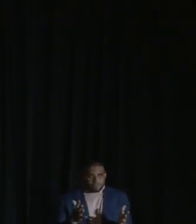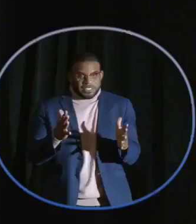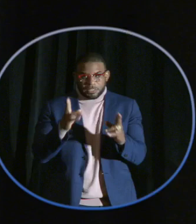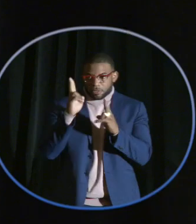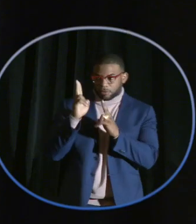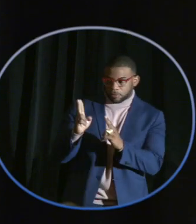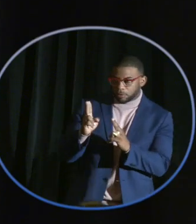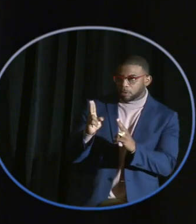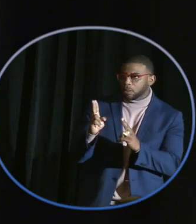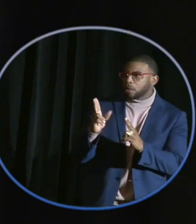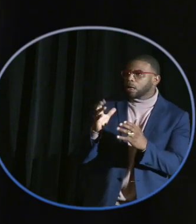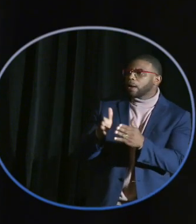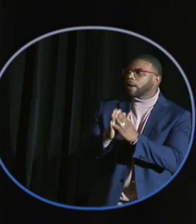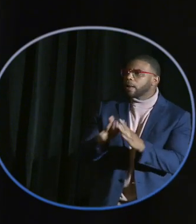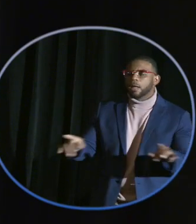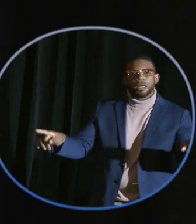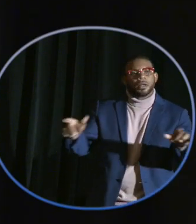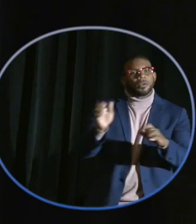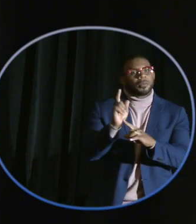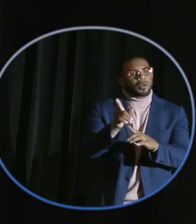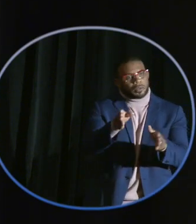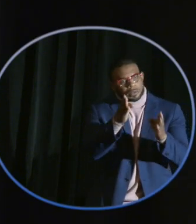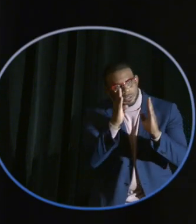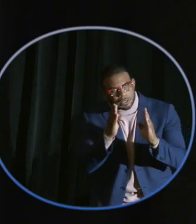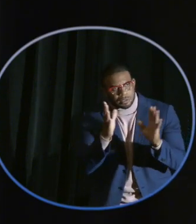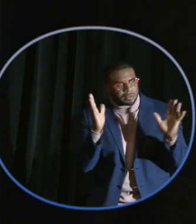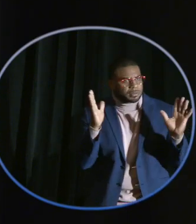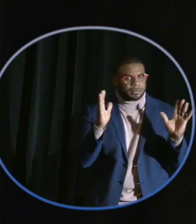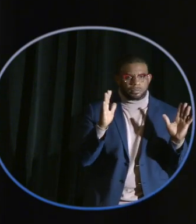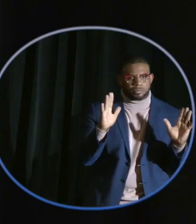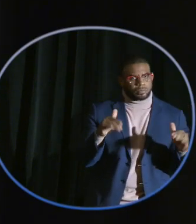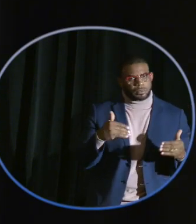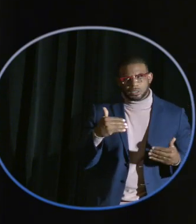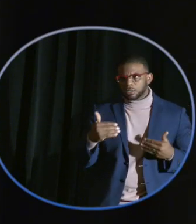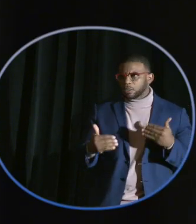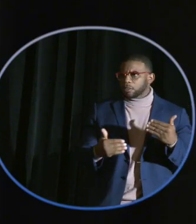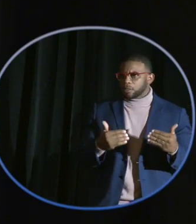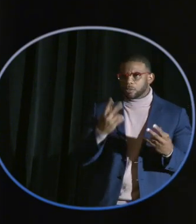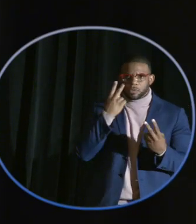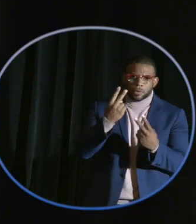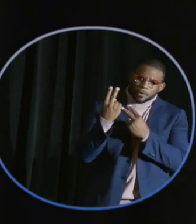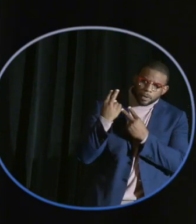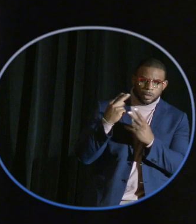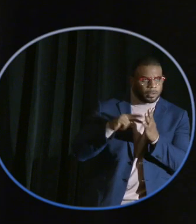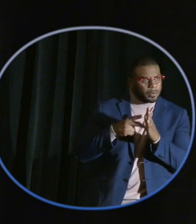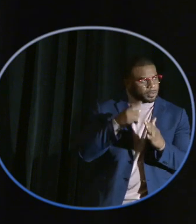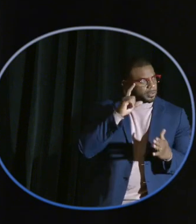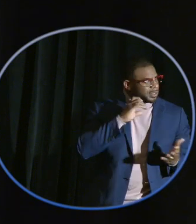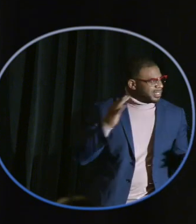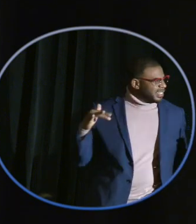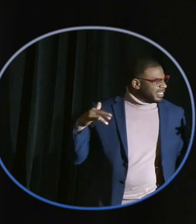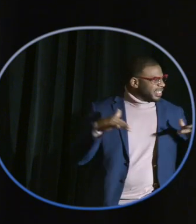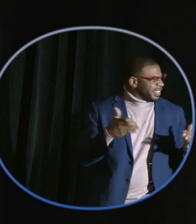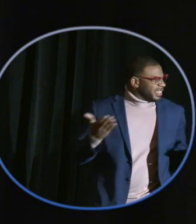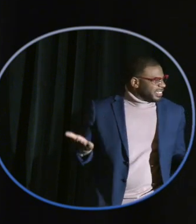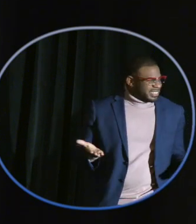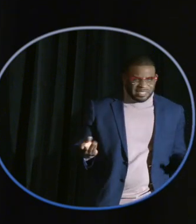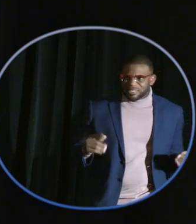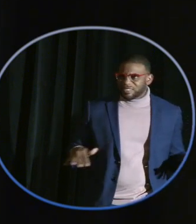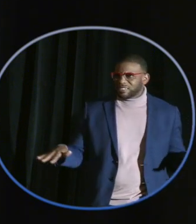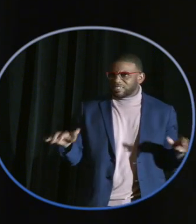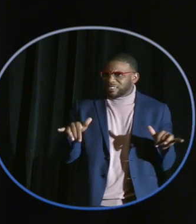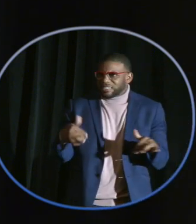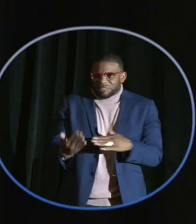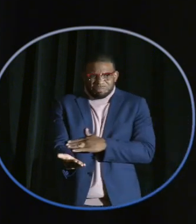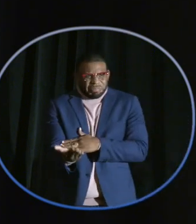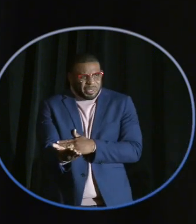honor, I would just ask a few moments of your attention as we reflect upon the purpose of even gathering in this setting on